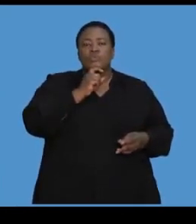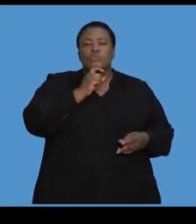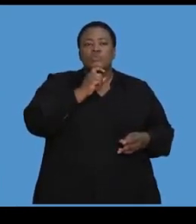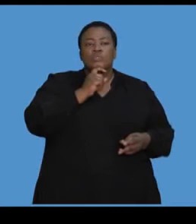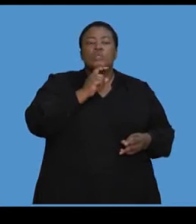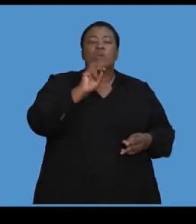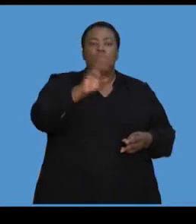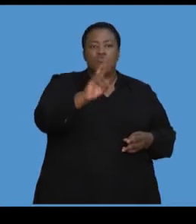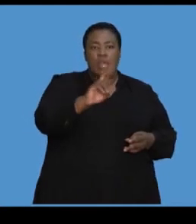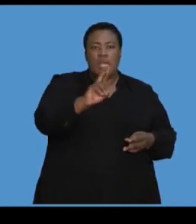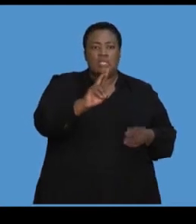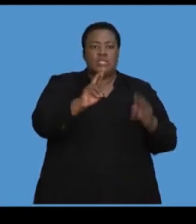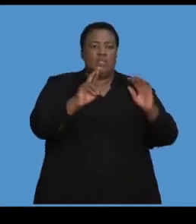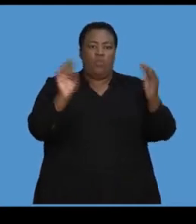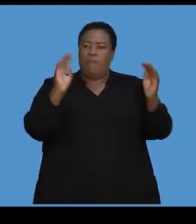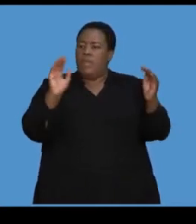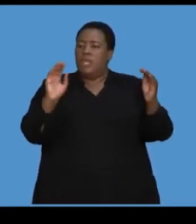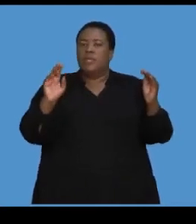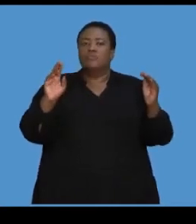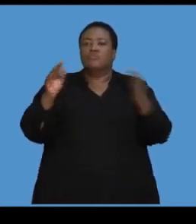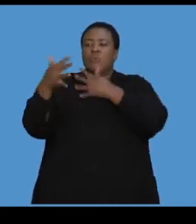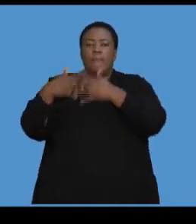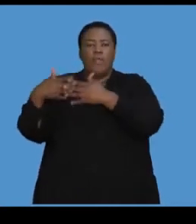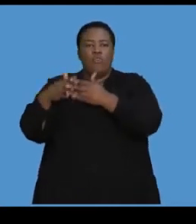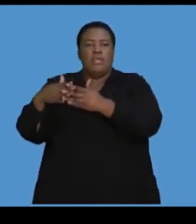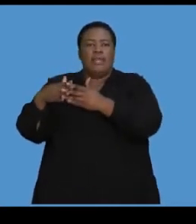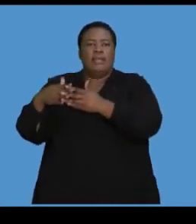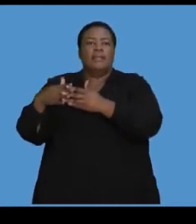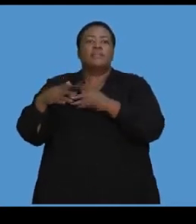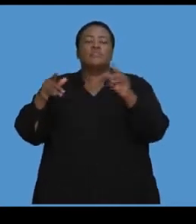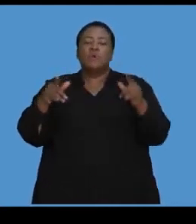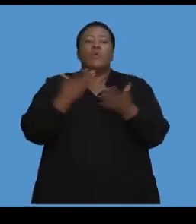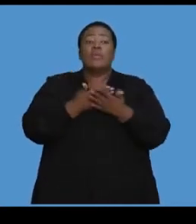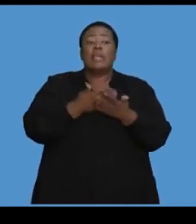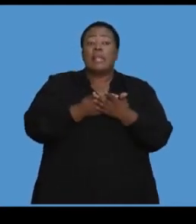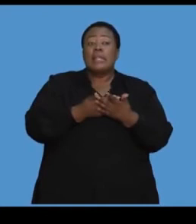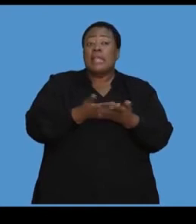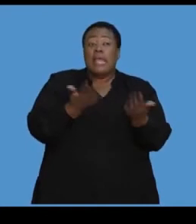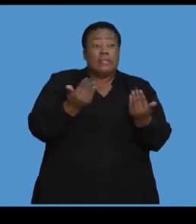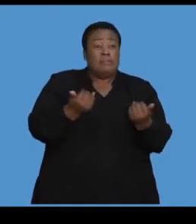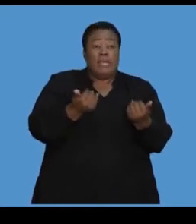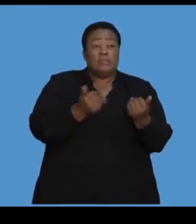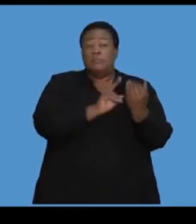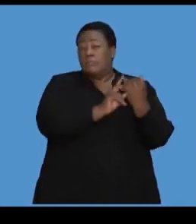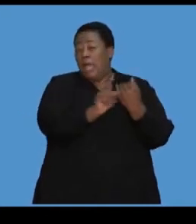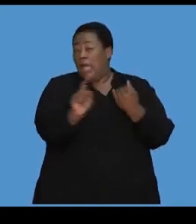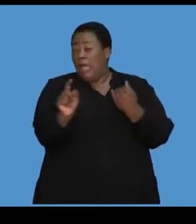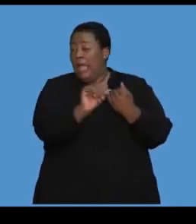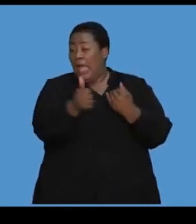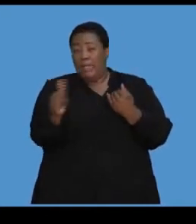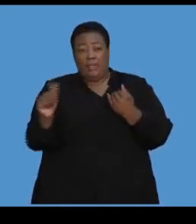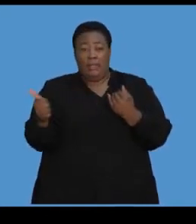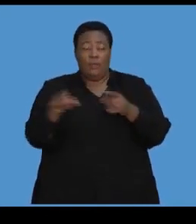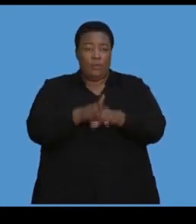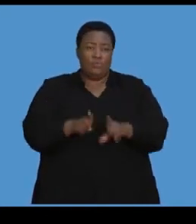to using the rand versus the US dollar, right? But in the exam, you can expect the comparison of our